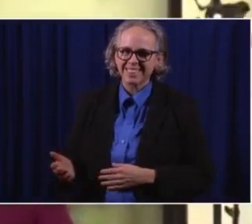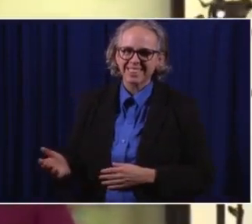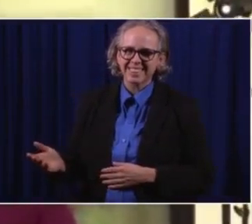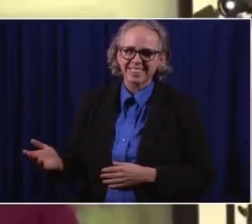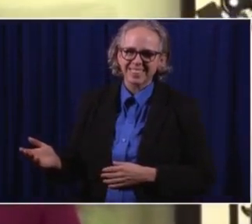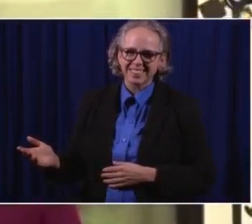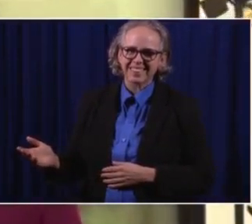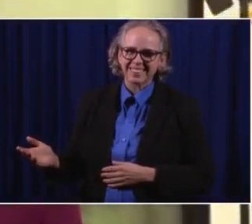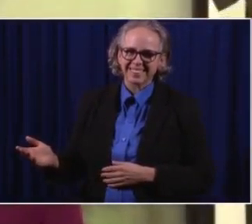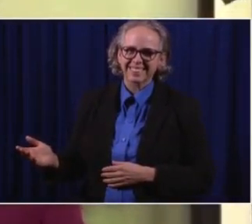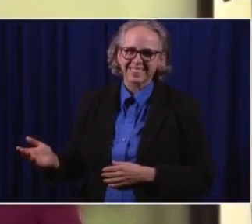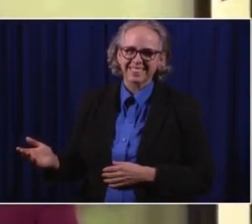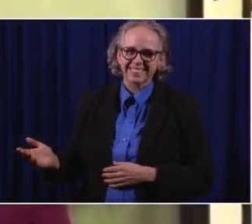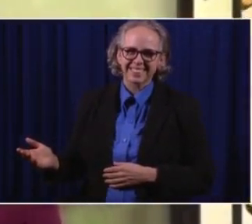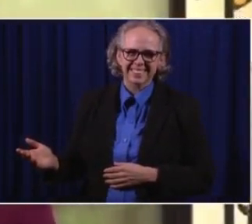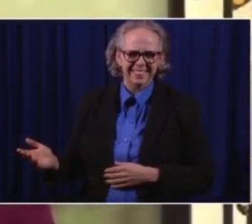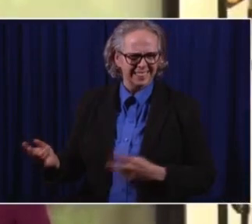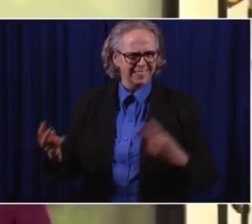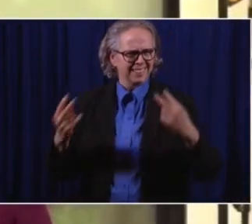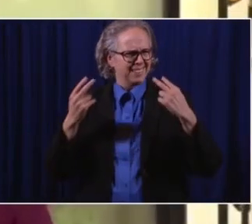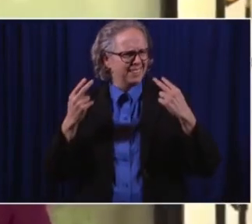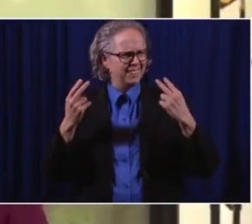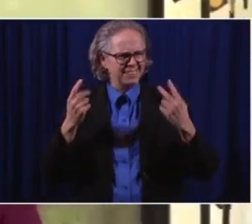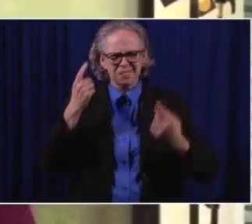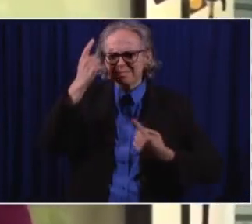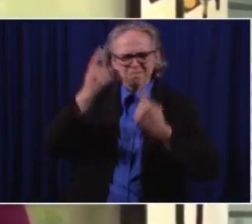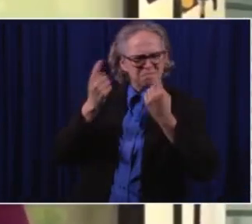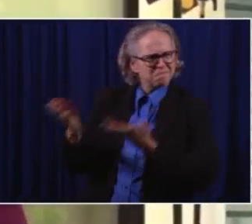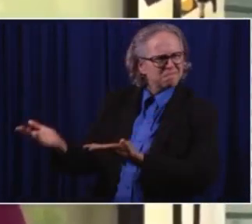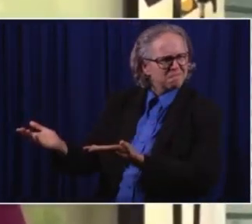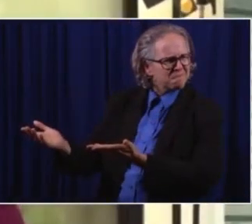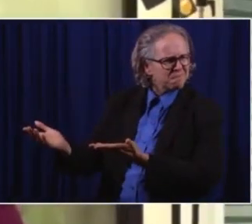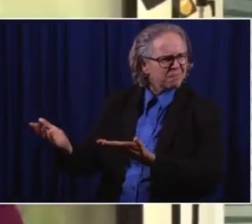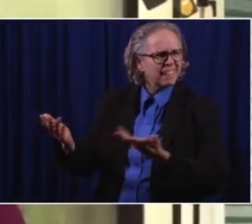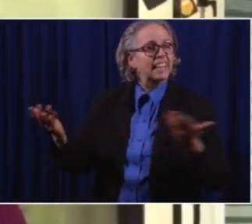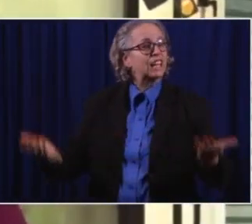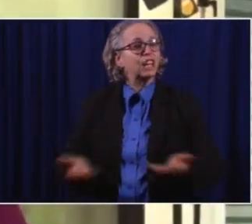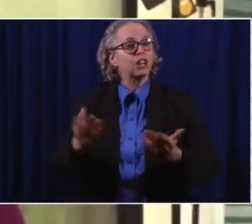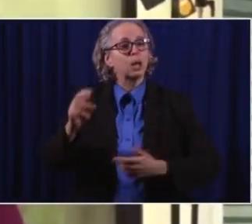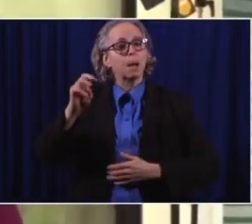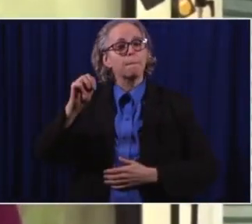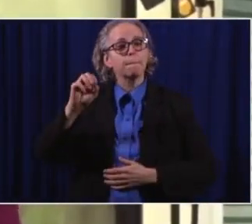In case you think this looks a little different, it is. We are in Marion, Ohio today.